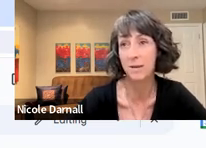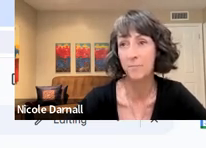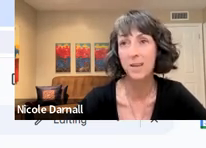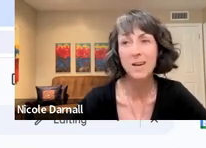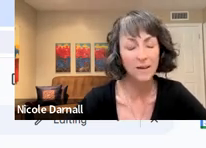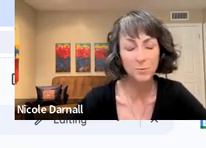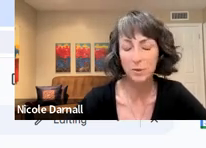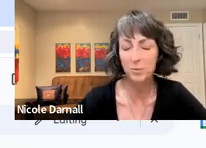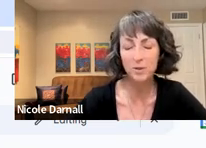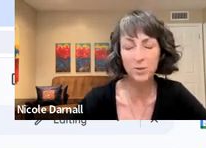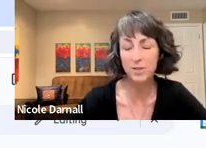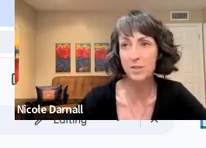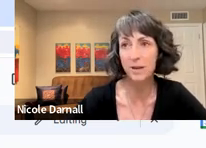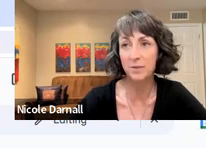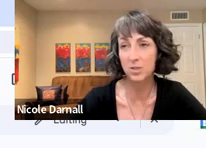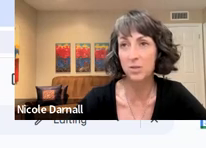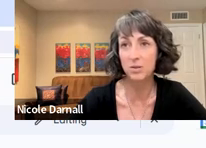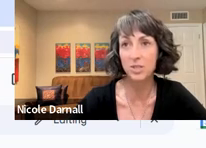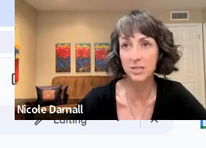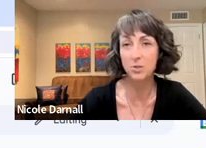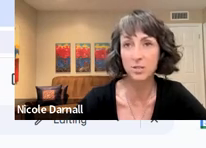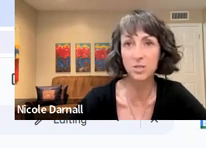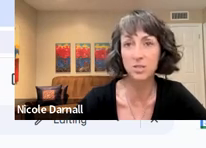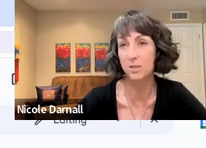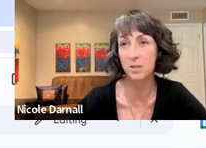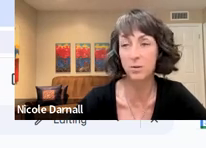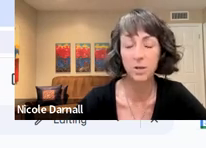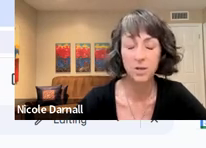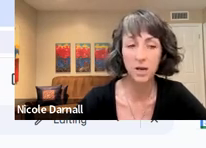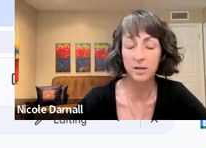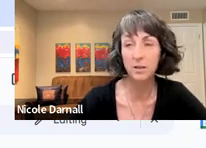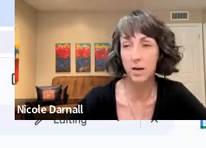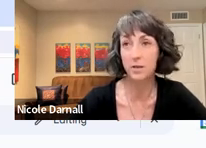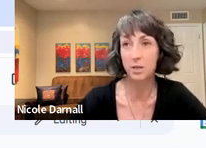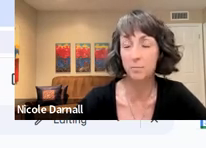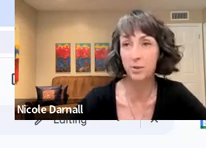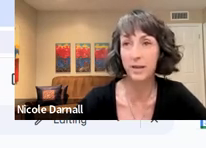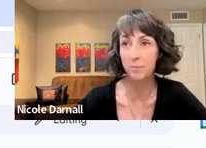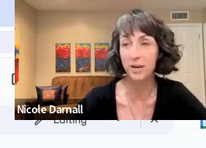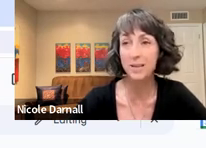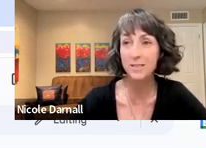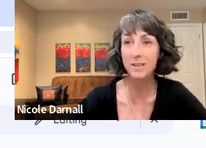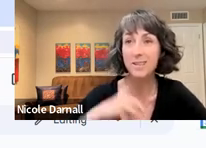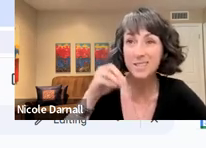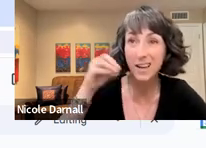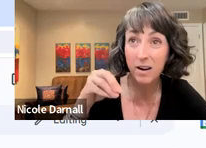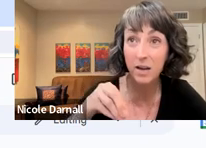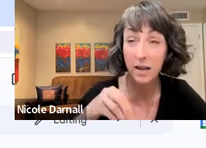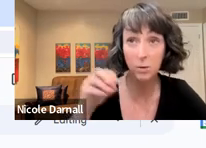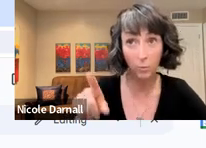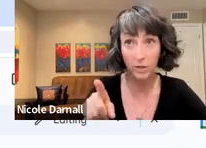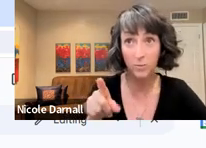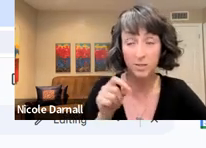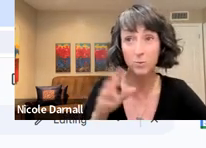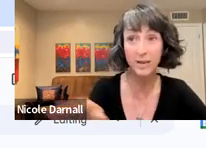space. I've spoken with Kristen about this too, and she's interested. She's also got a lot on her plate, but I see this area,